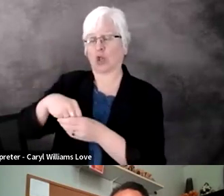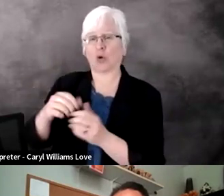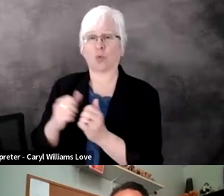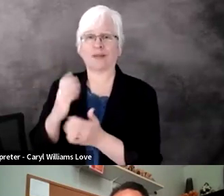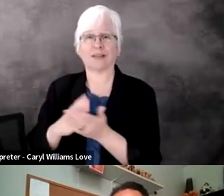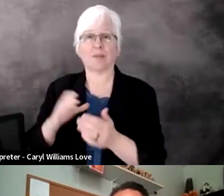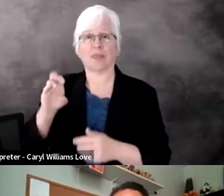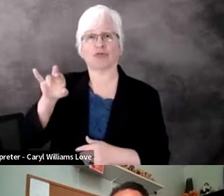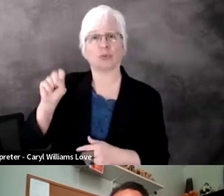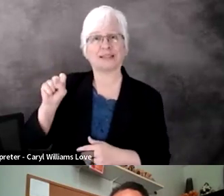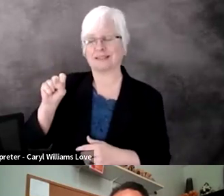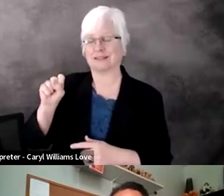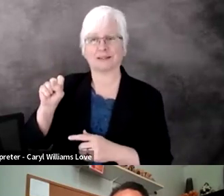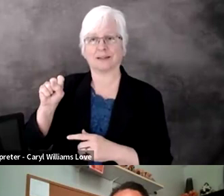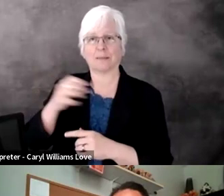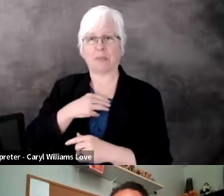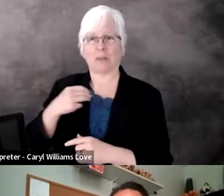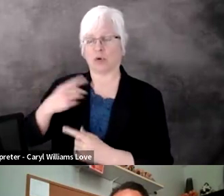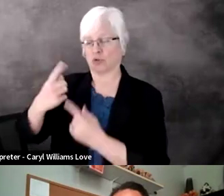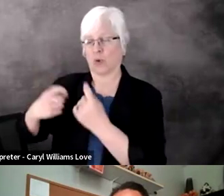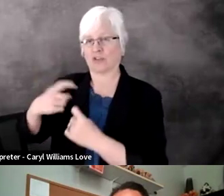them along to you via email.